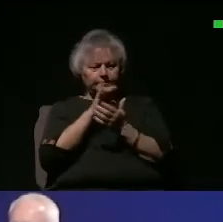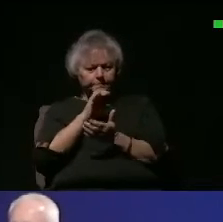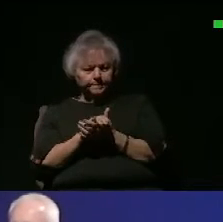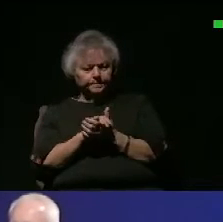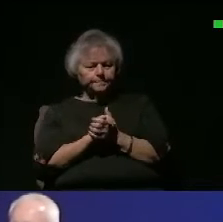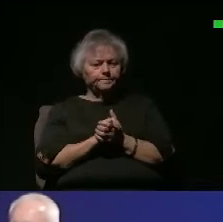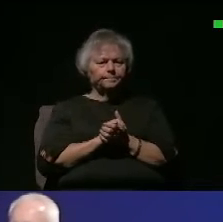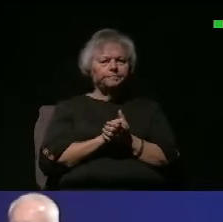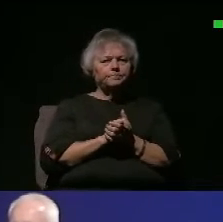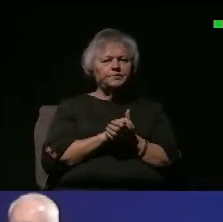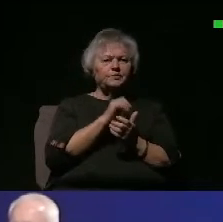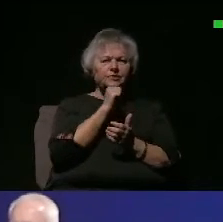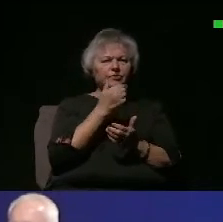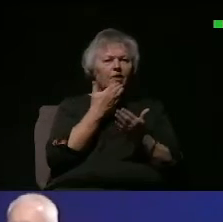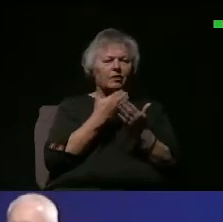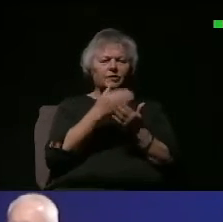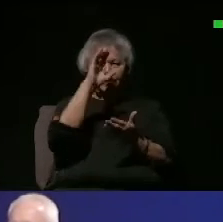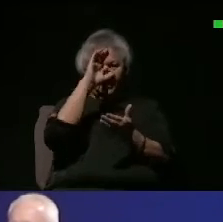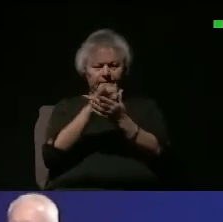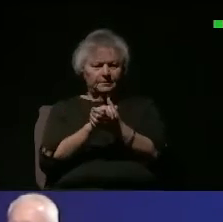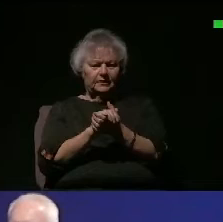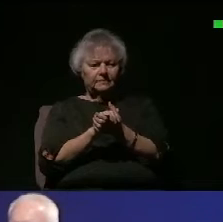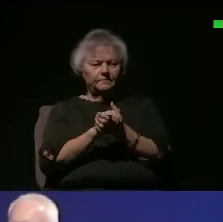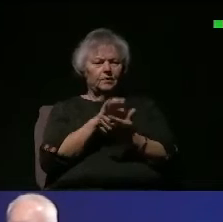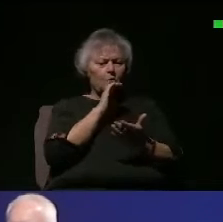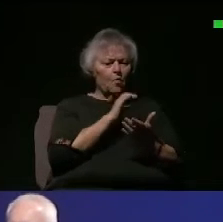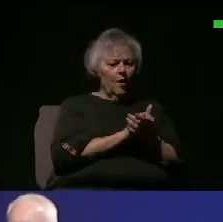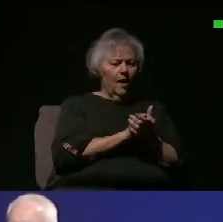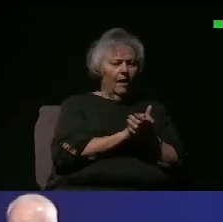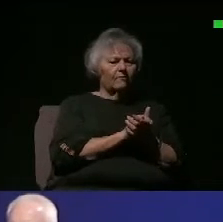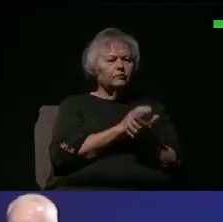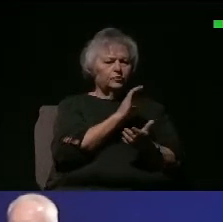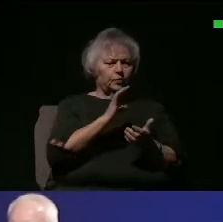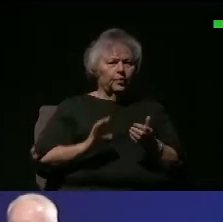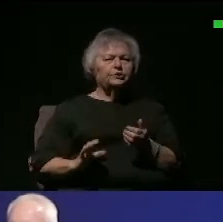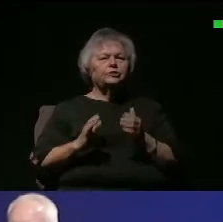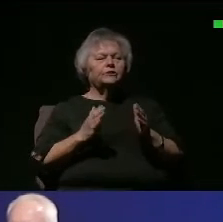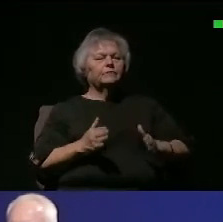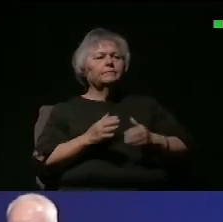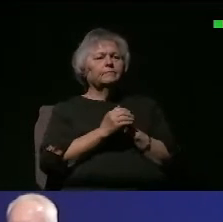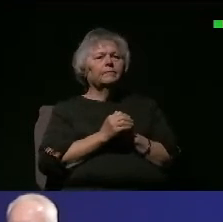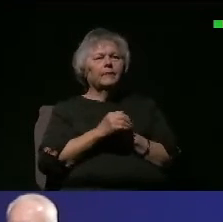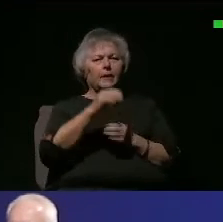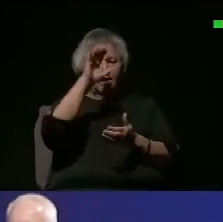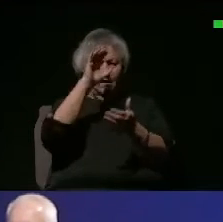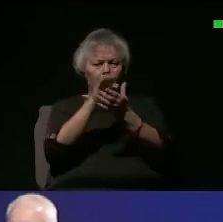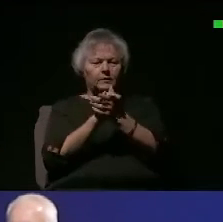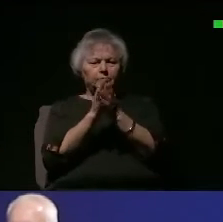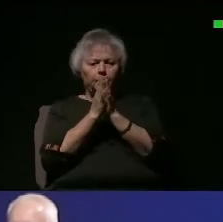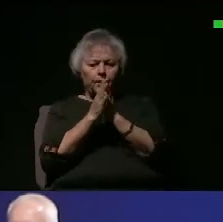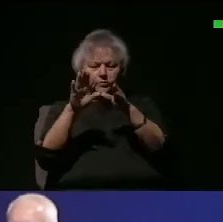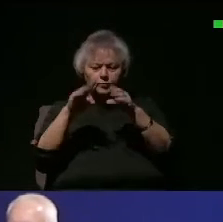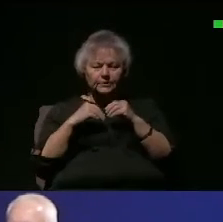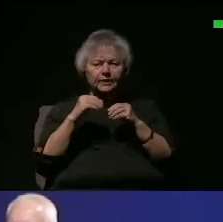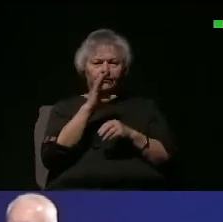a good husband. She was a Christian. He prayed to receive Christ. And her response to that was,